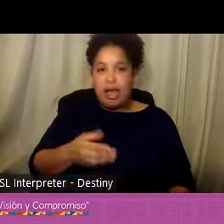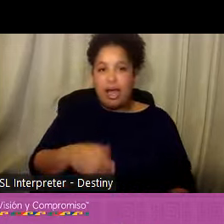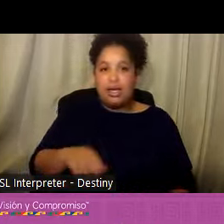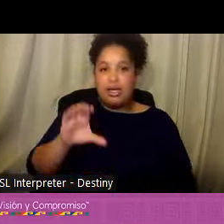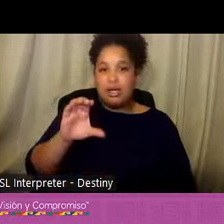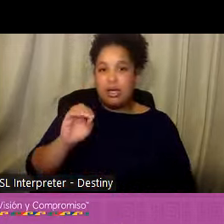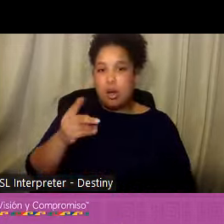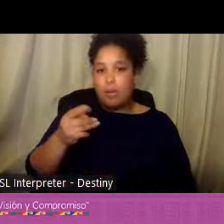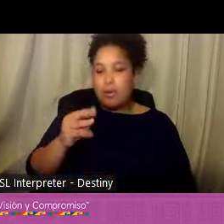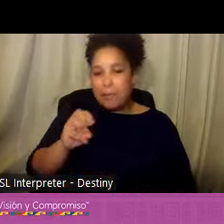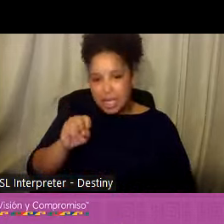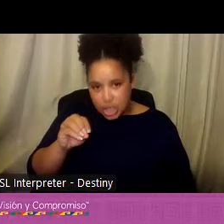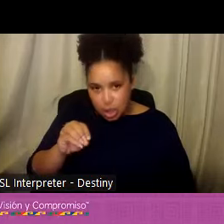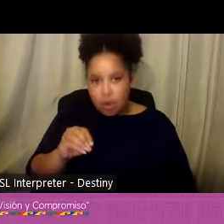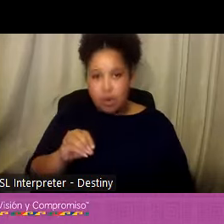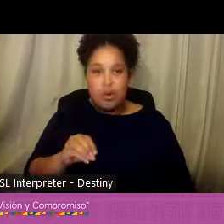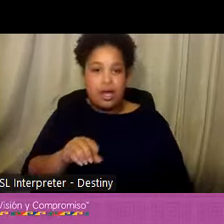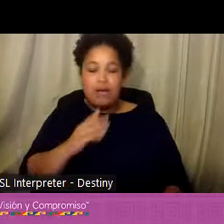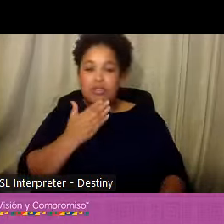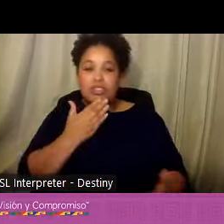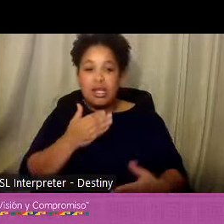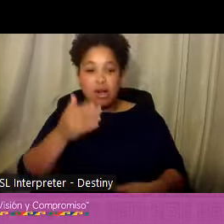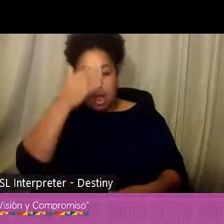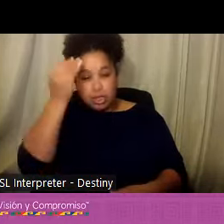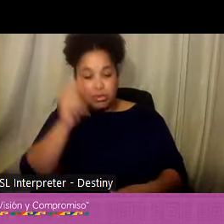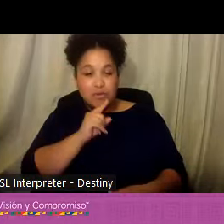totally appreciate it. And Alzheimer's is an area that's